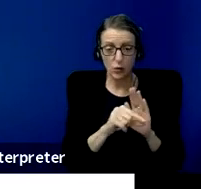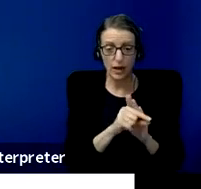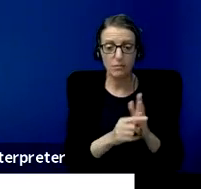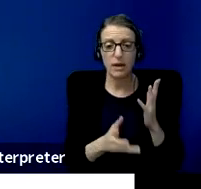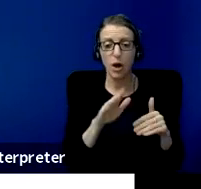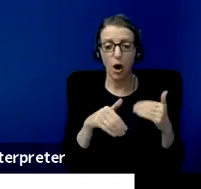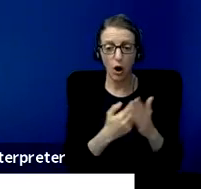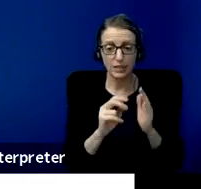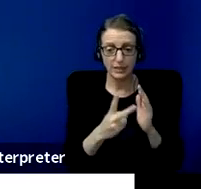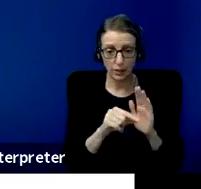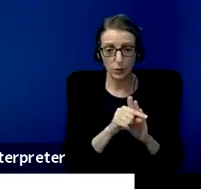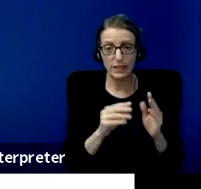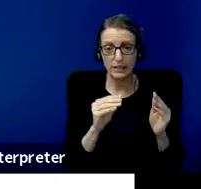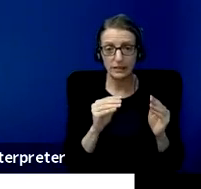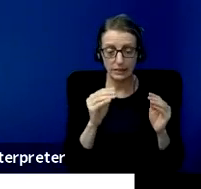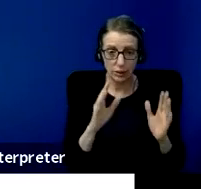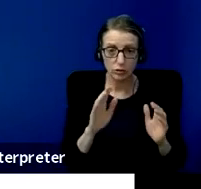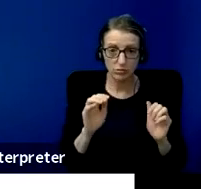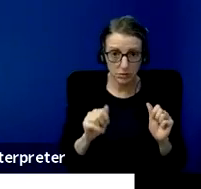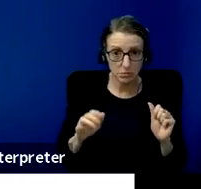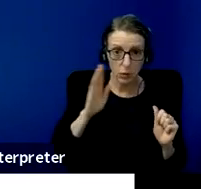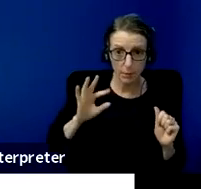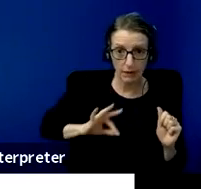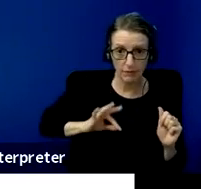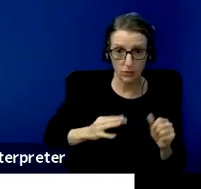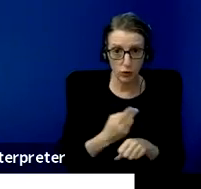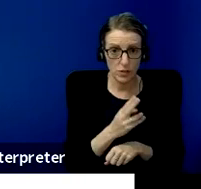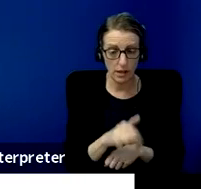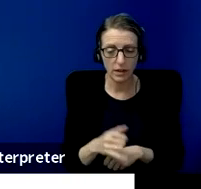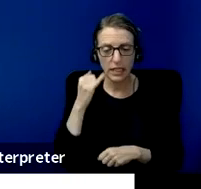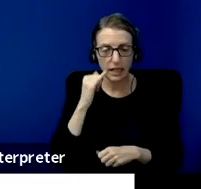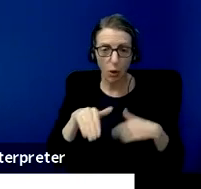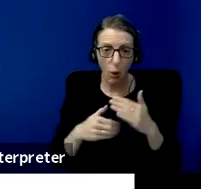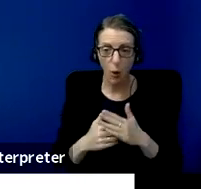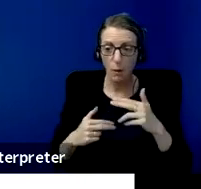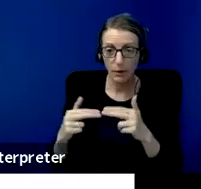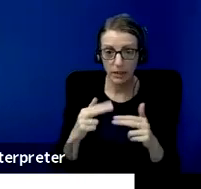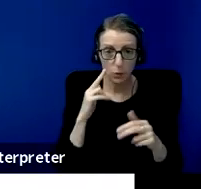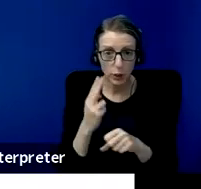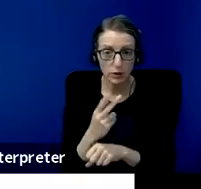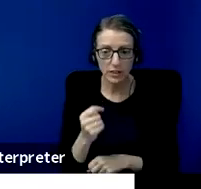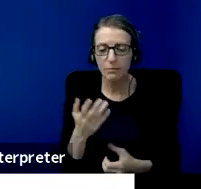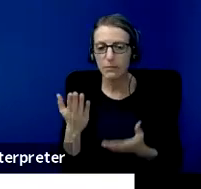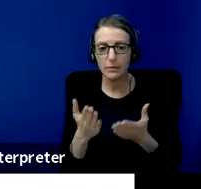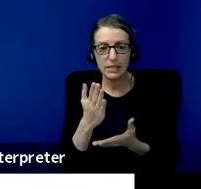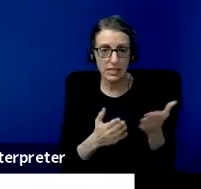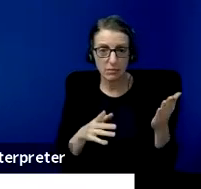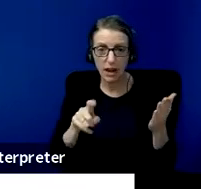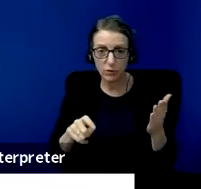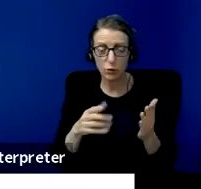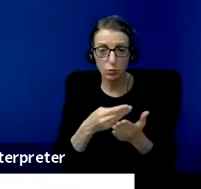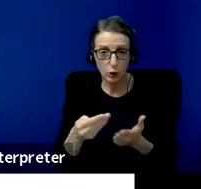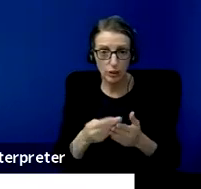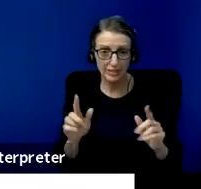could benefit from using it. If you're going to use it building wide, maybe there's some that need to purchase a license.